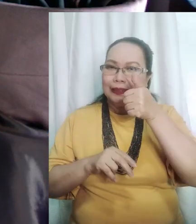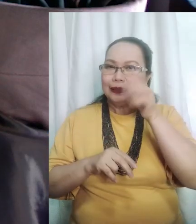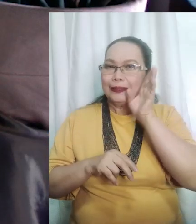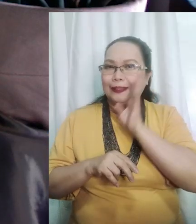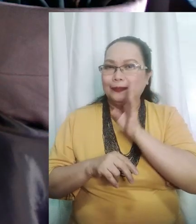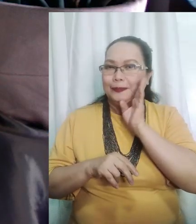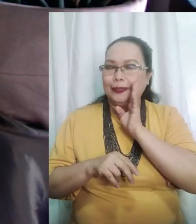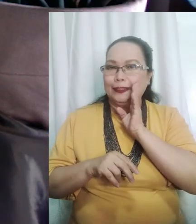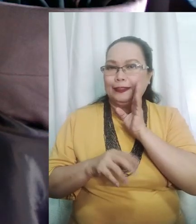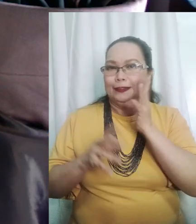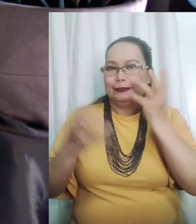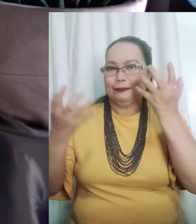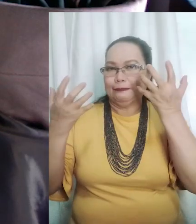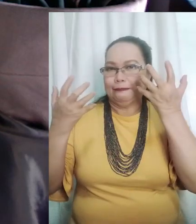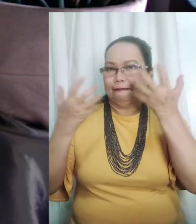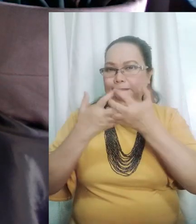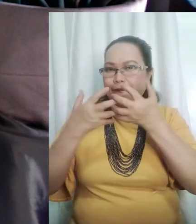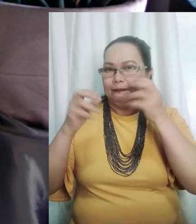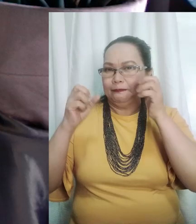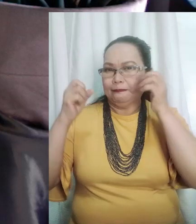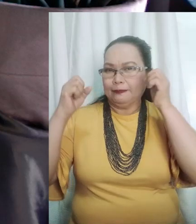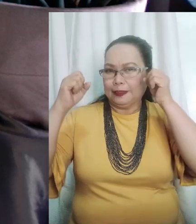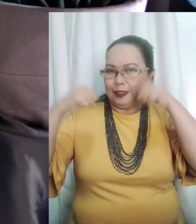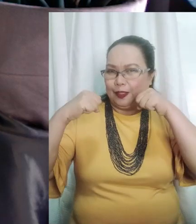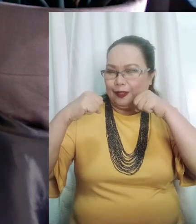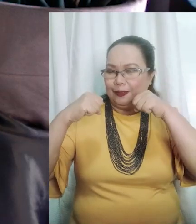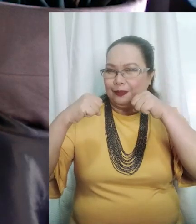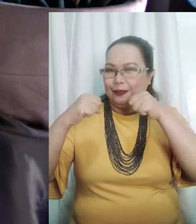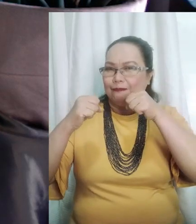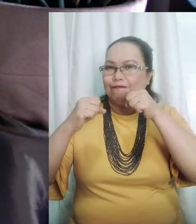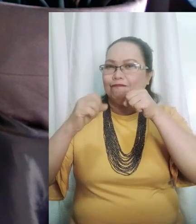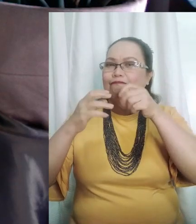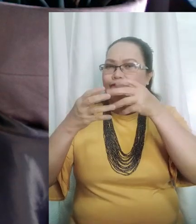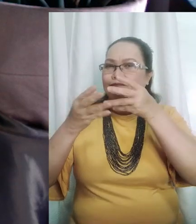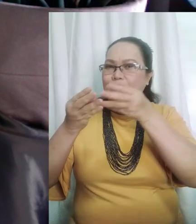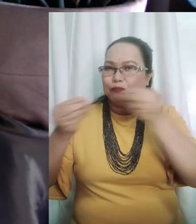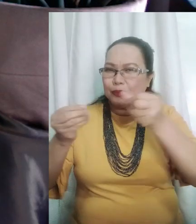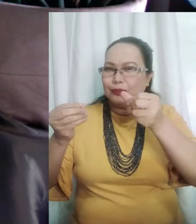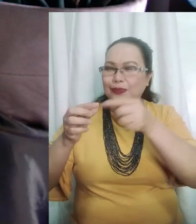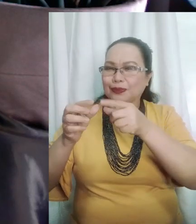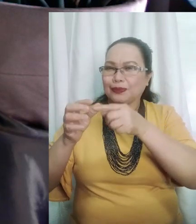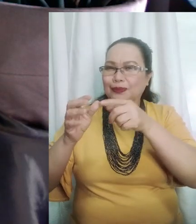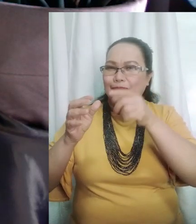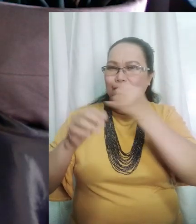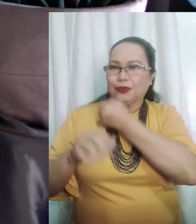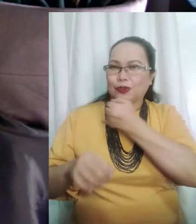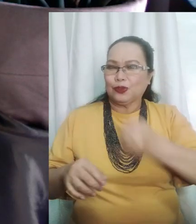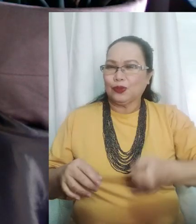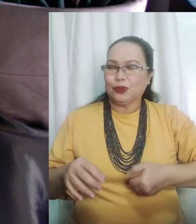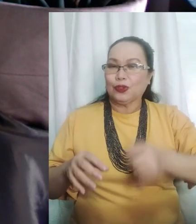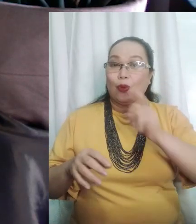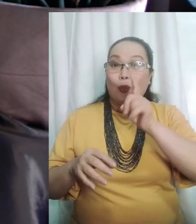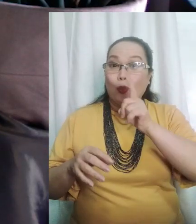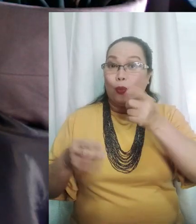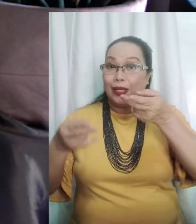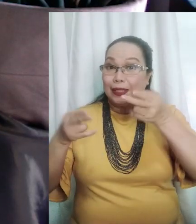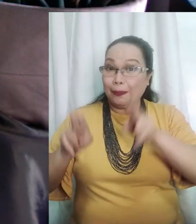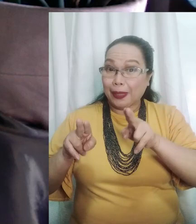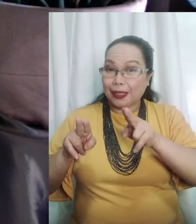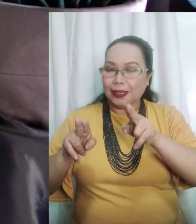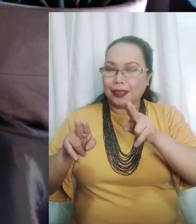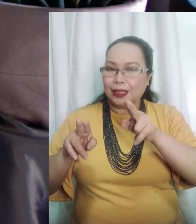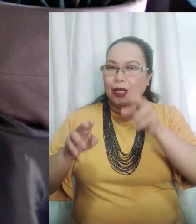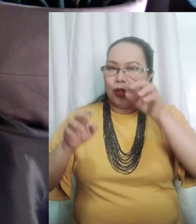10 brothers conspired to eliminate Joseph. And so they threw him into an